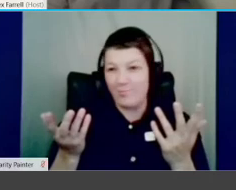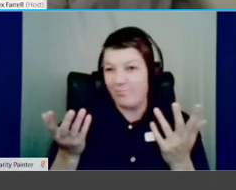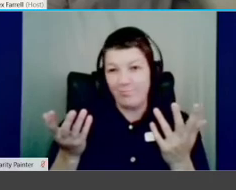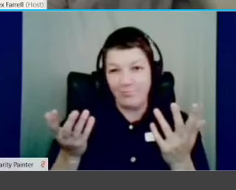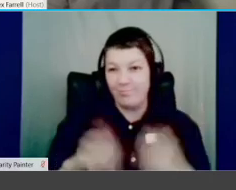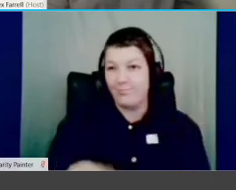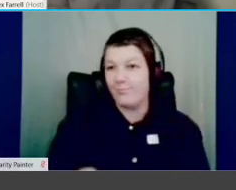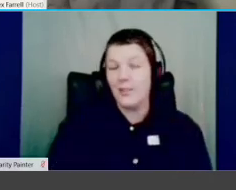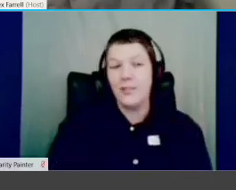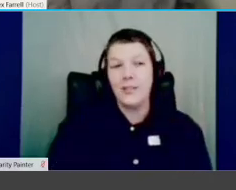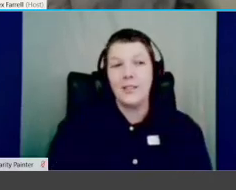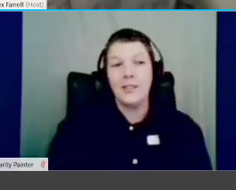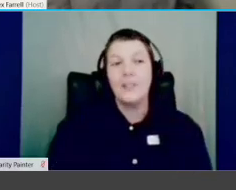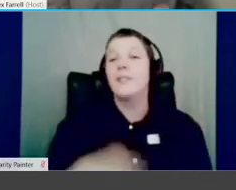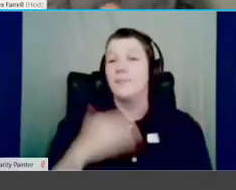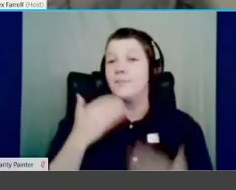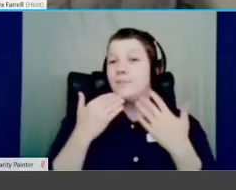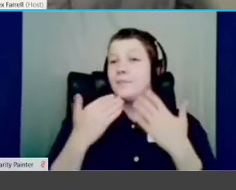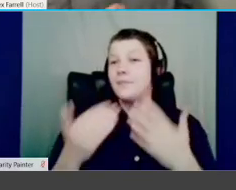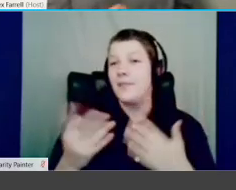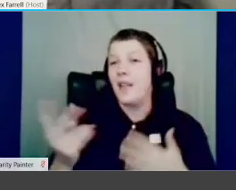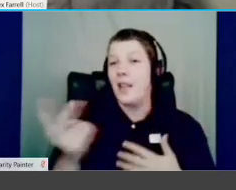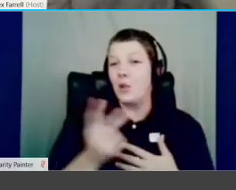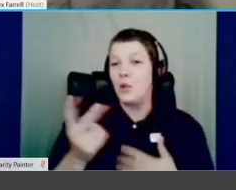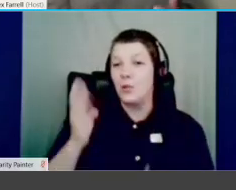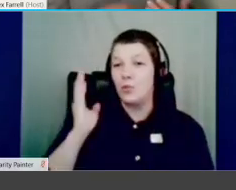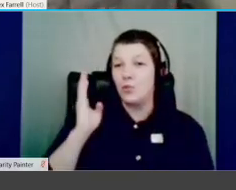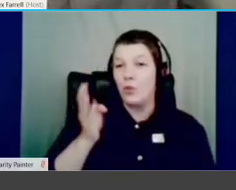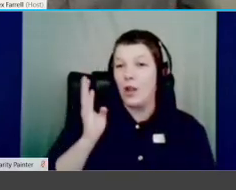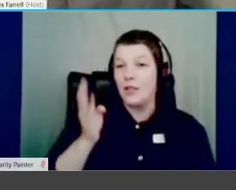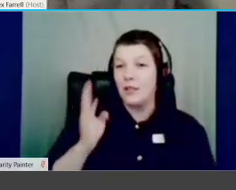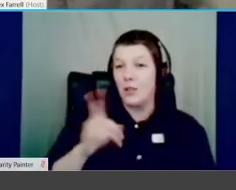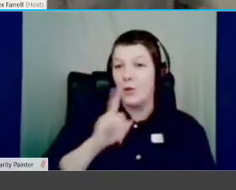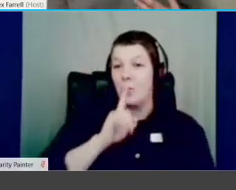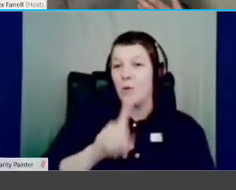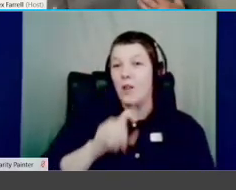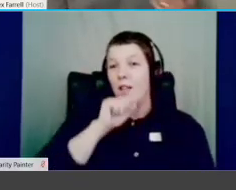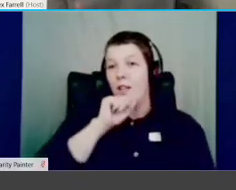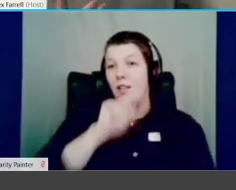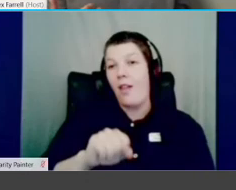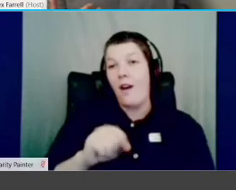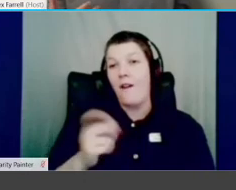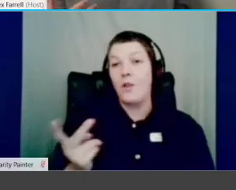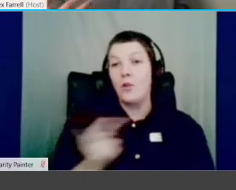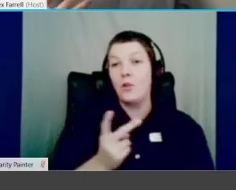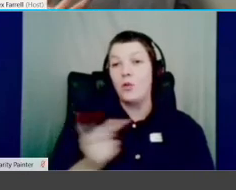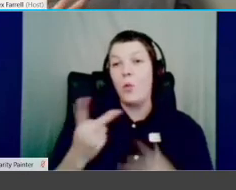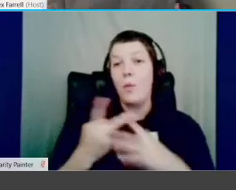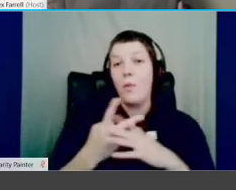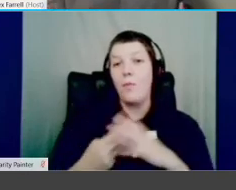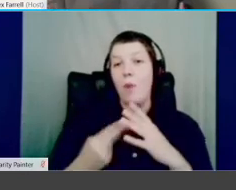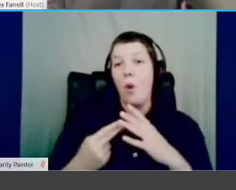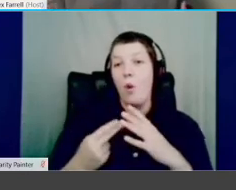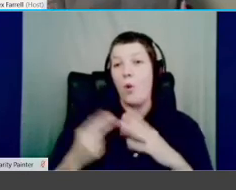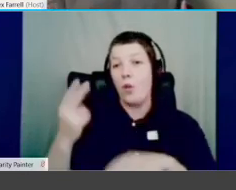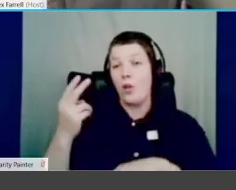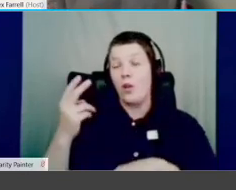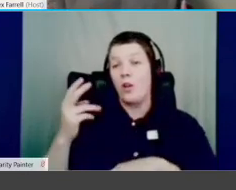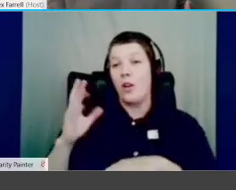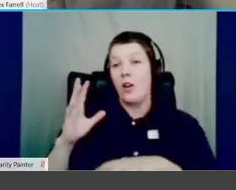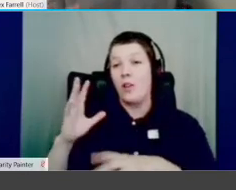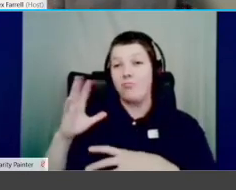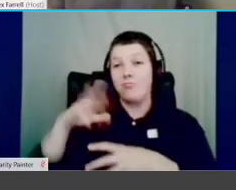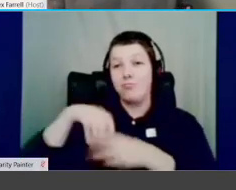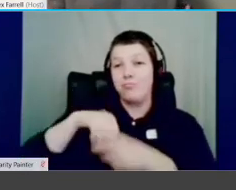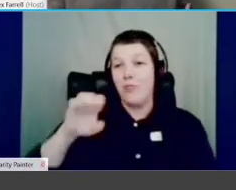presentation. I really love specifically something that sticks out to me is how both of you utilize empathy as a tool for